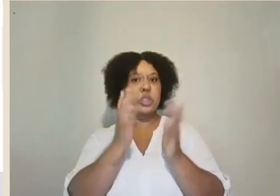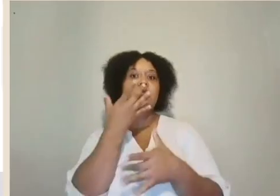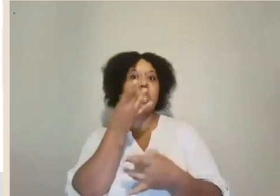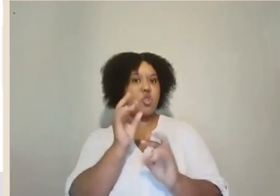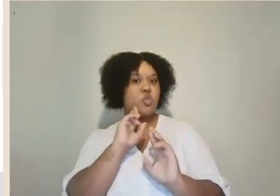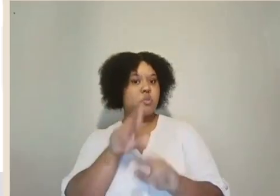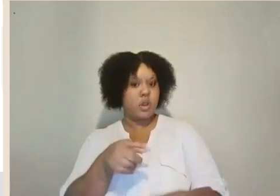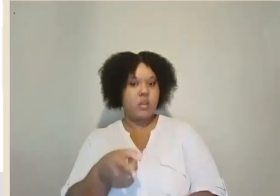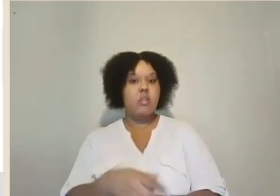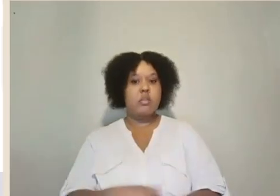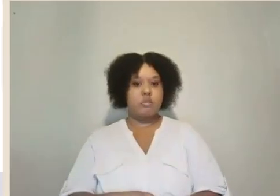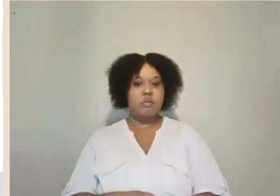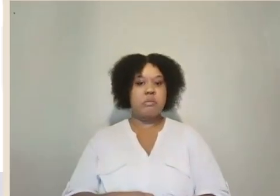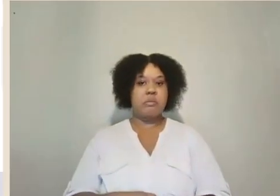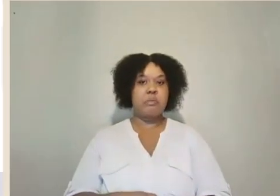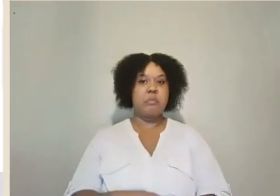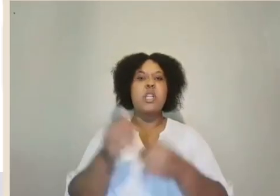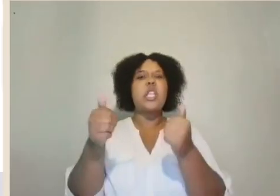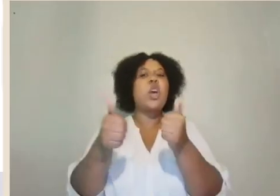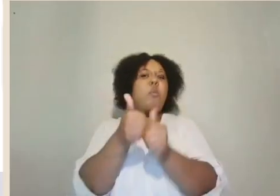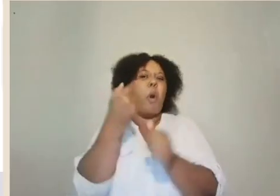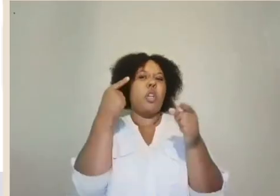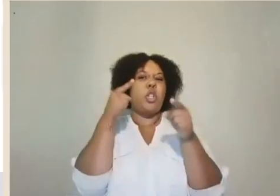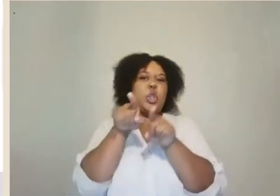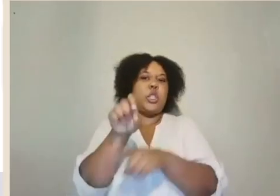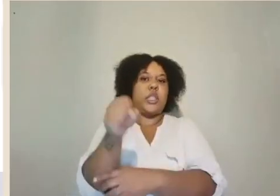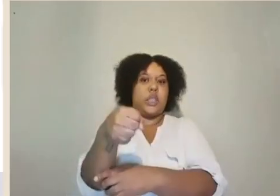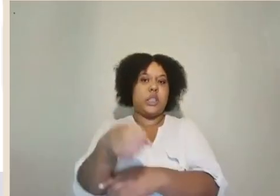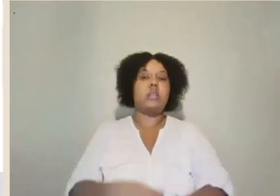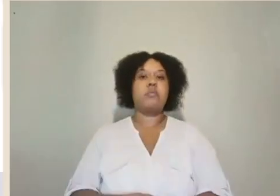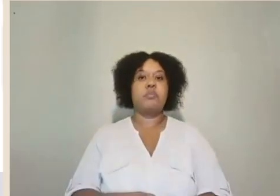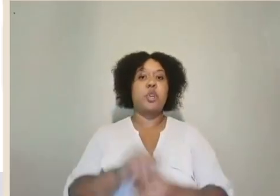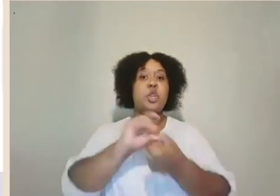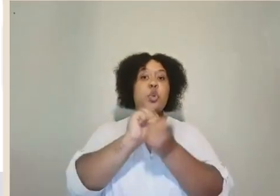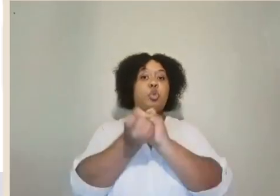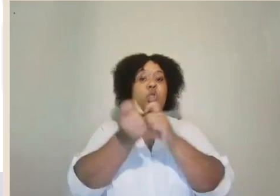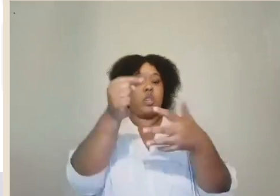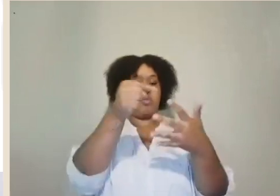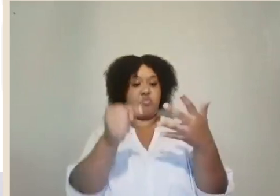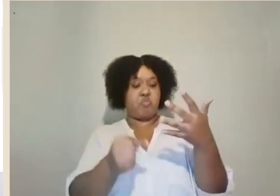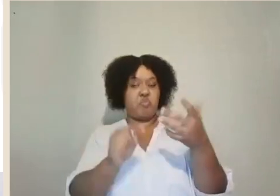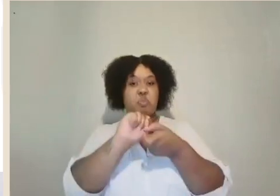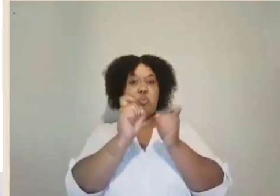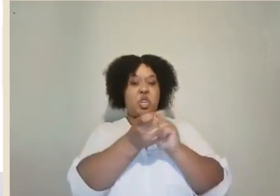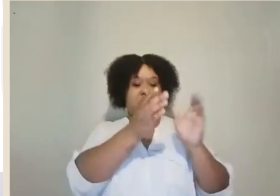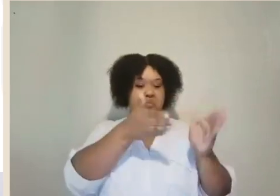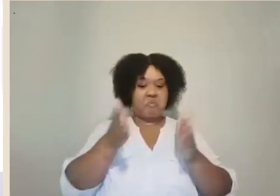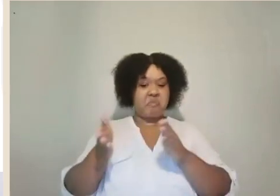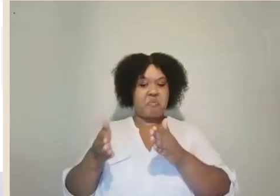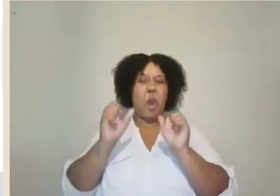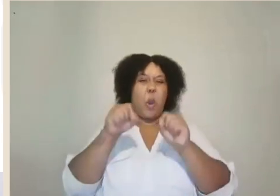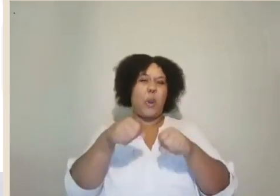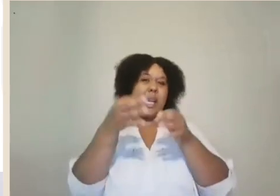here. All right, looks like most of us are saying yes. So we would change the module order. We'll talk a little bit more about what that can look